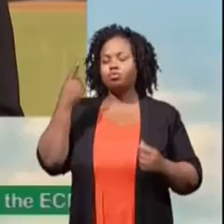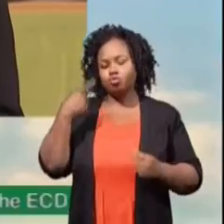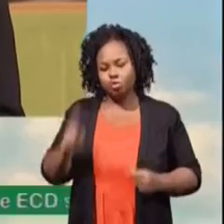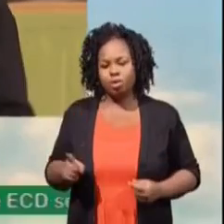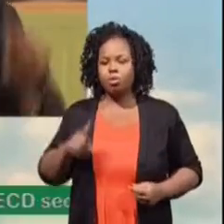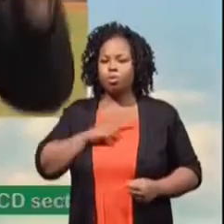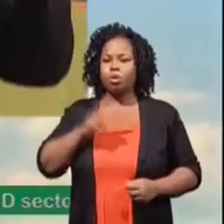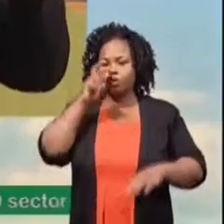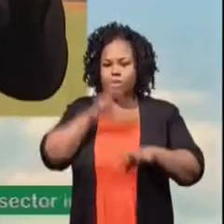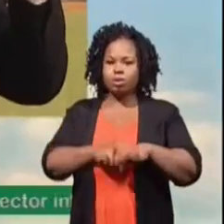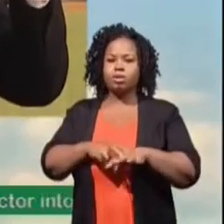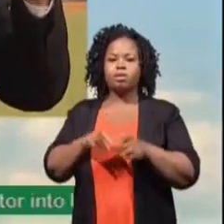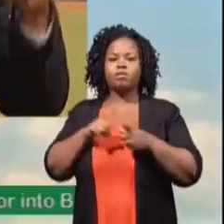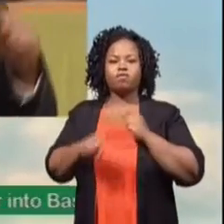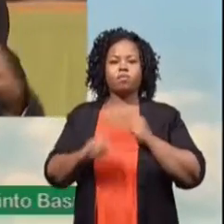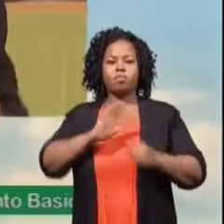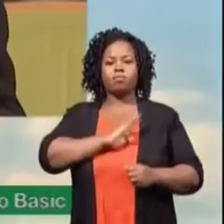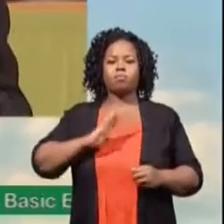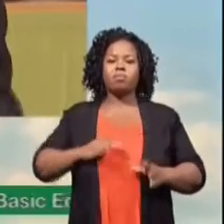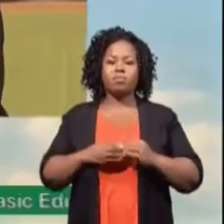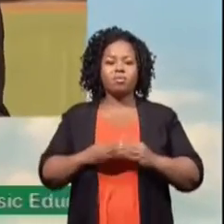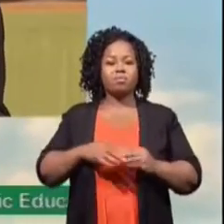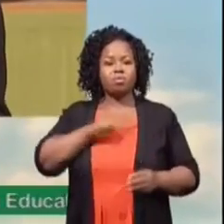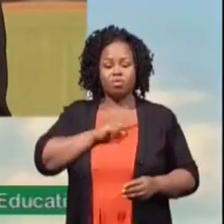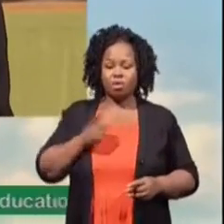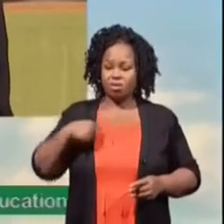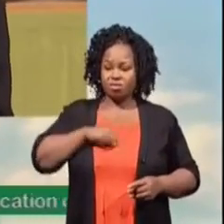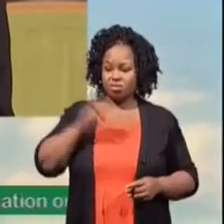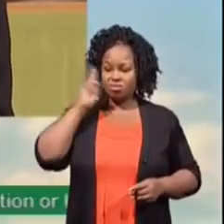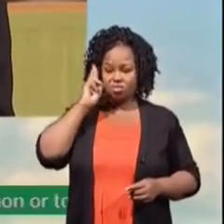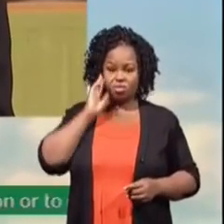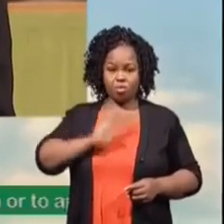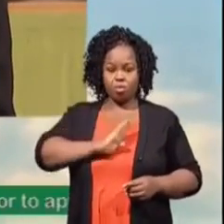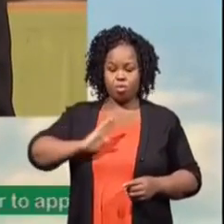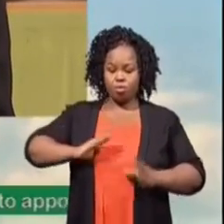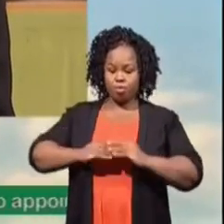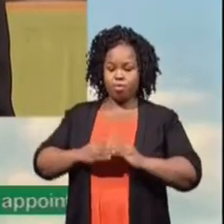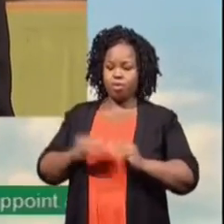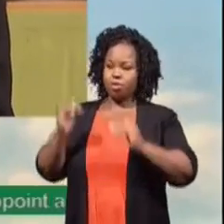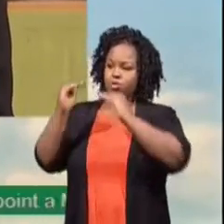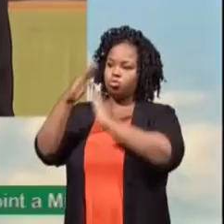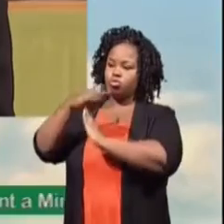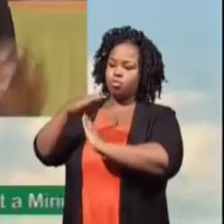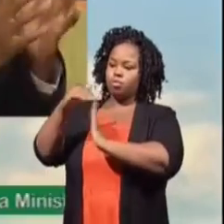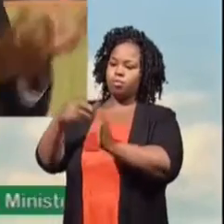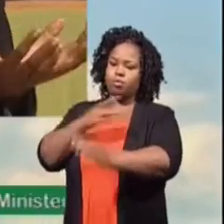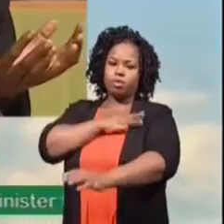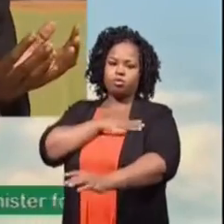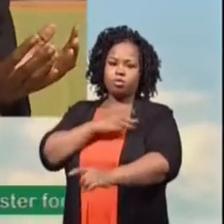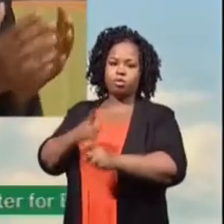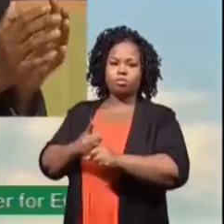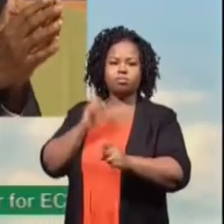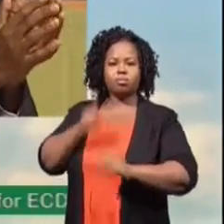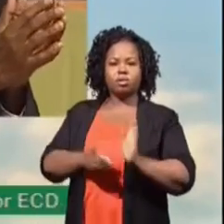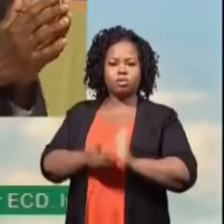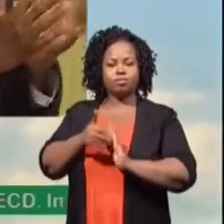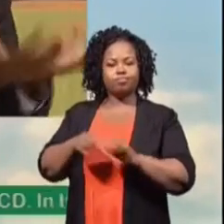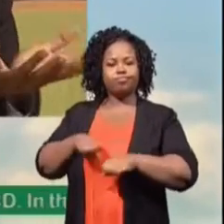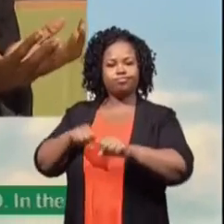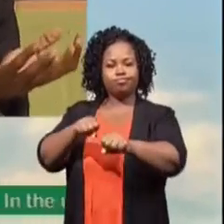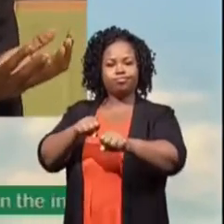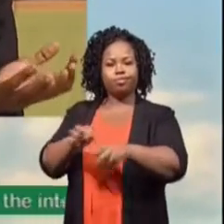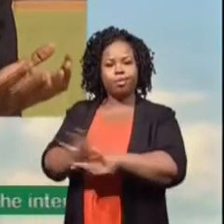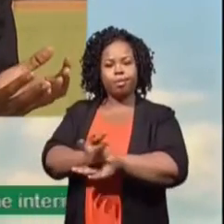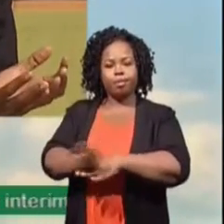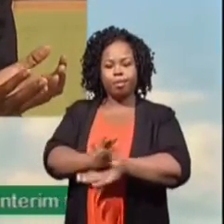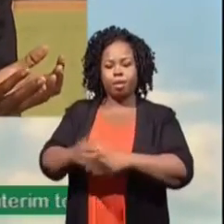It needs from right kuma board members because remember, as board members, they are top management. They need to develop, you know, a strategic